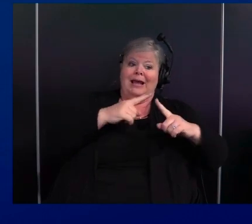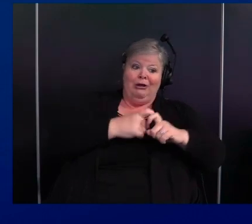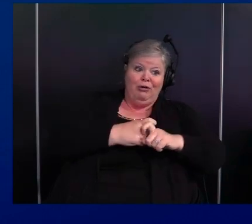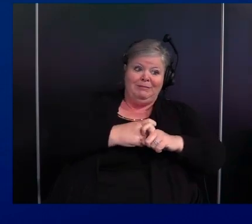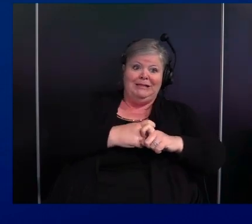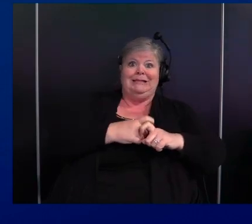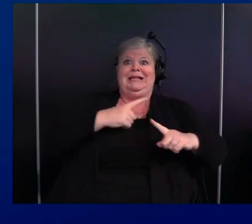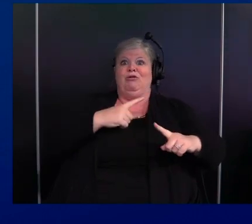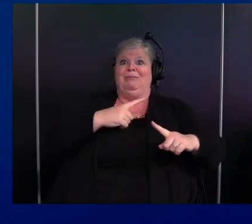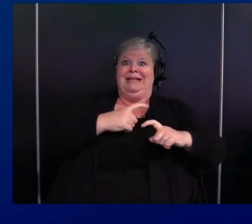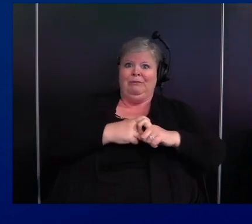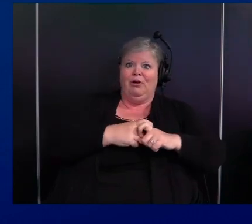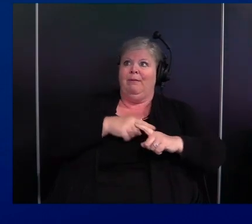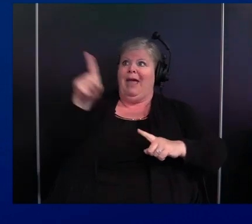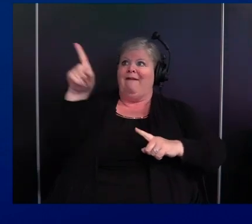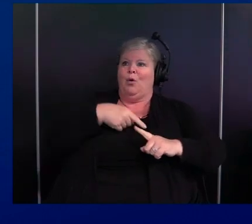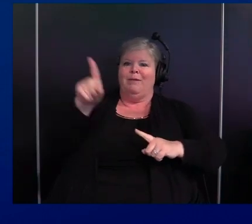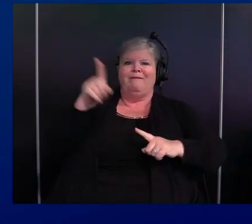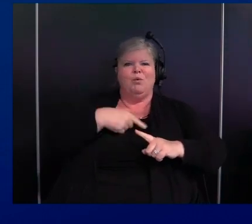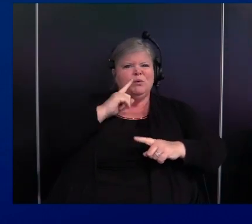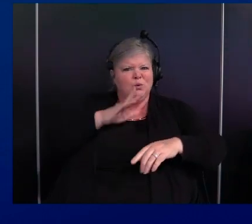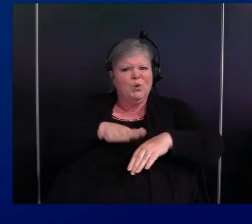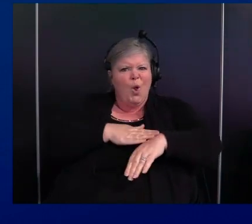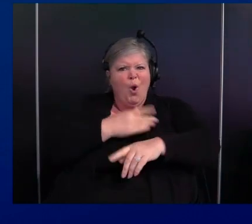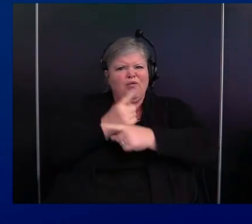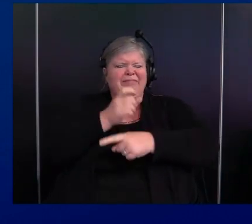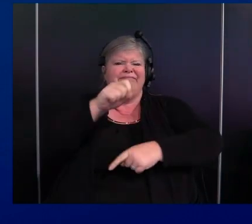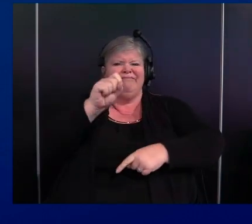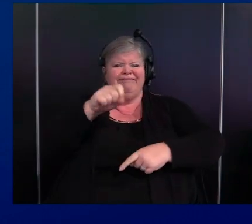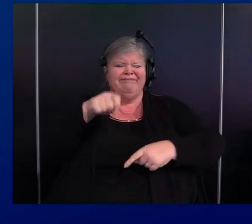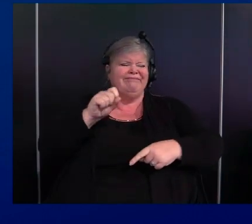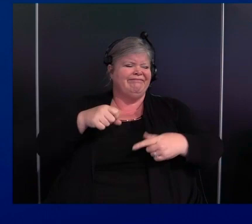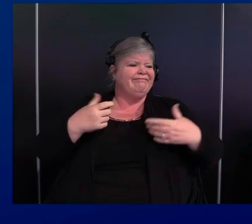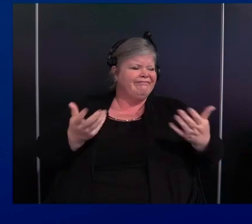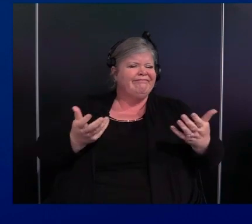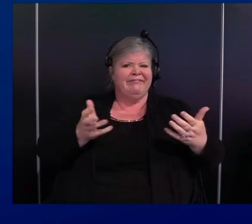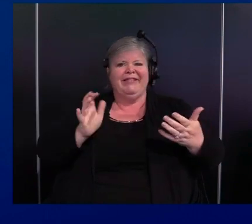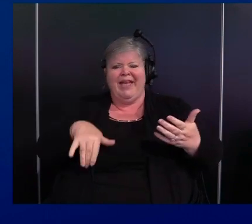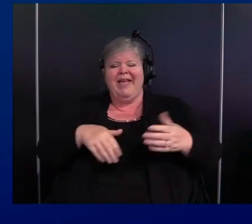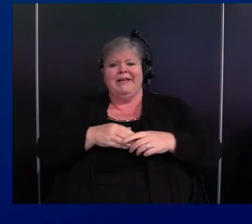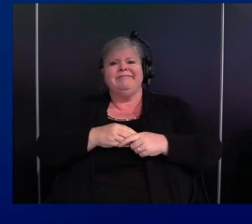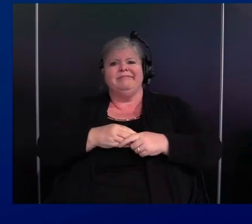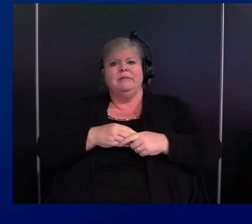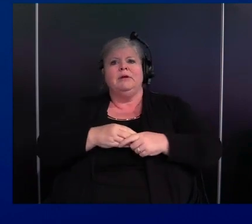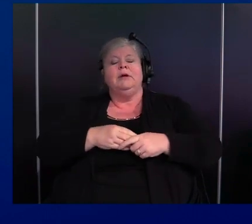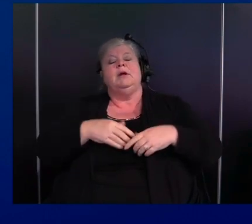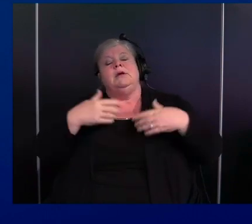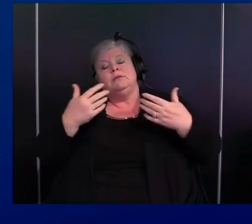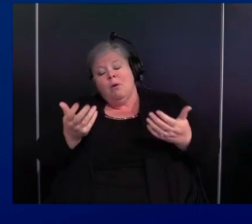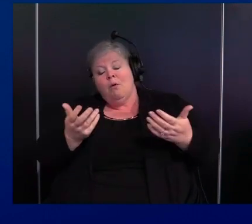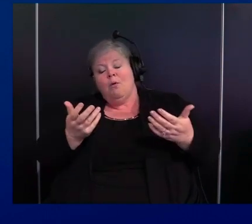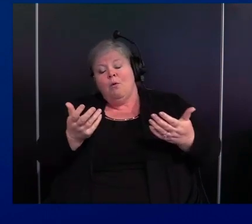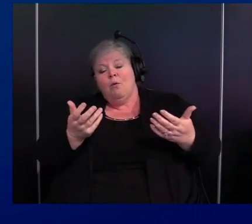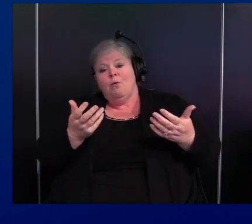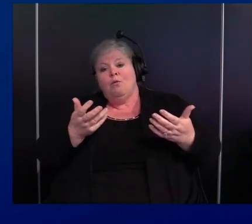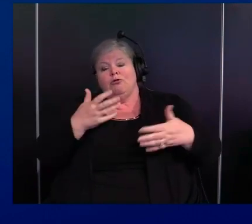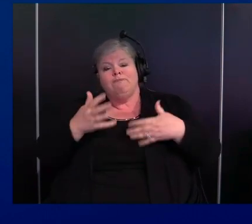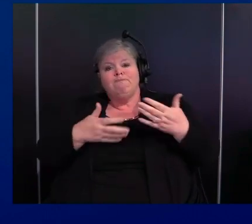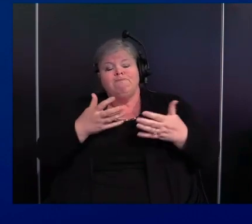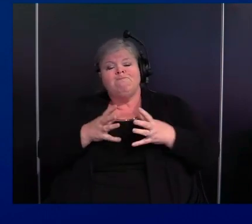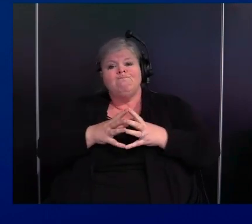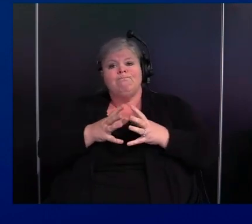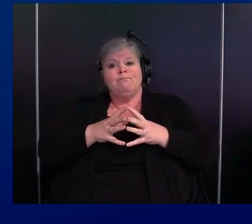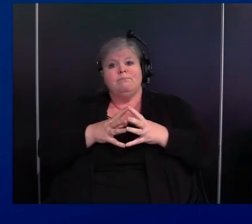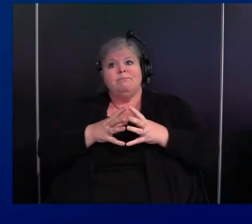decrypted. Can you imagine how slow that's going to be? Immediately slower, yeah. That's right. Yeah. And Any so, network. That's right. And so what